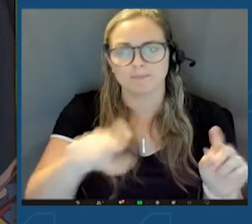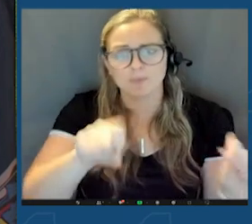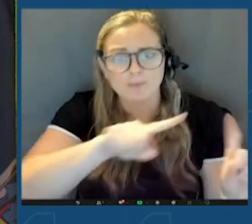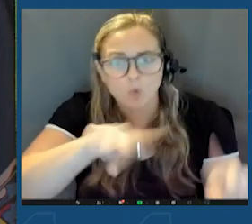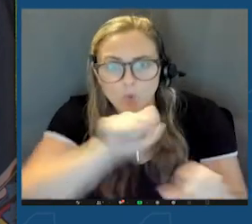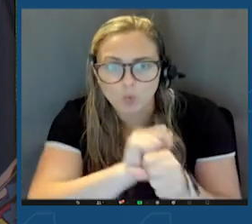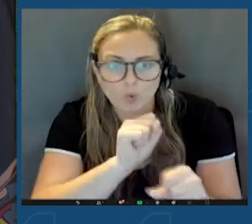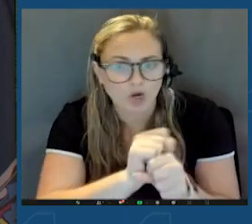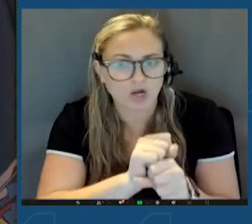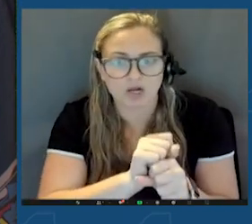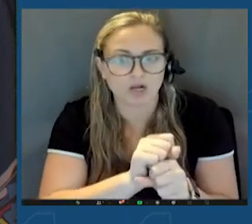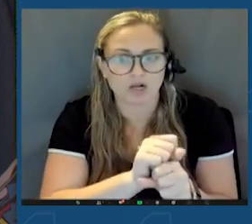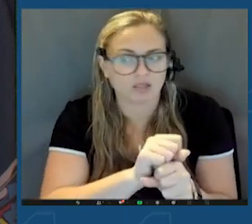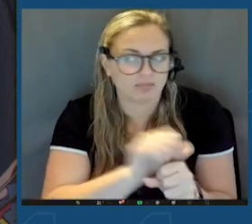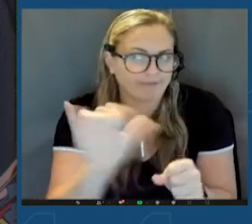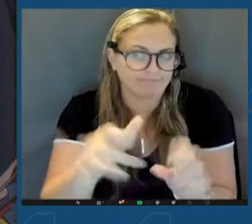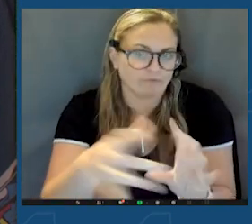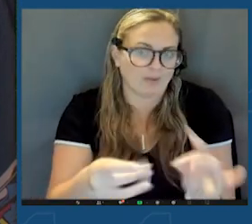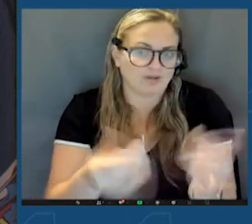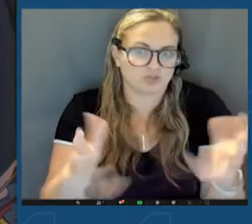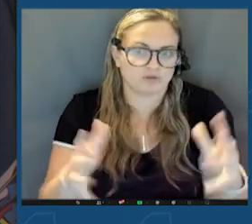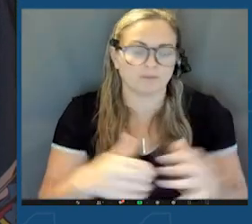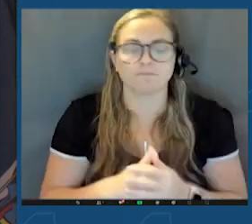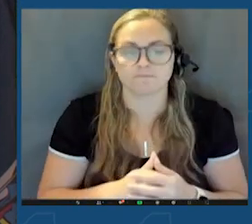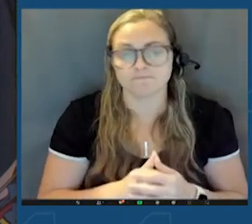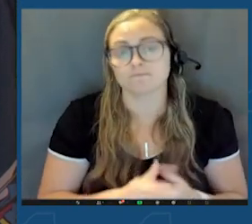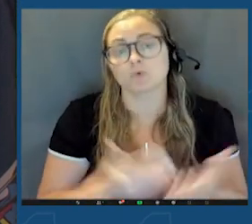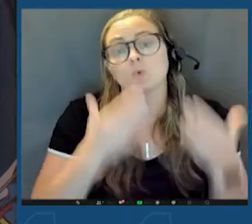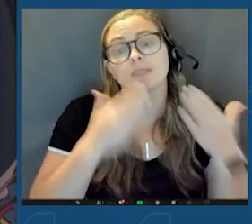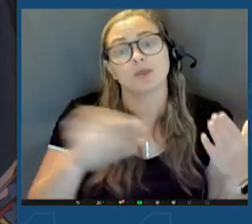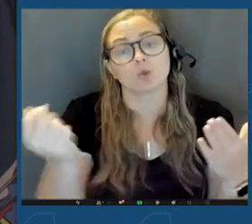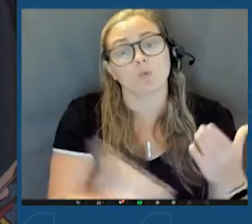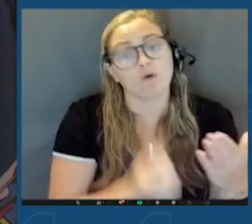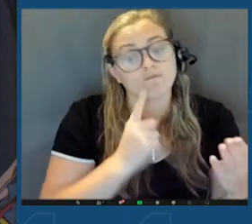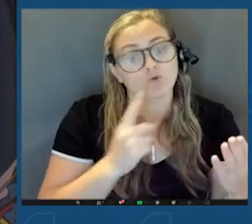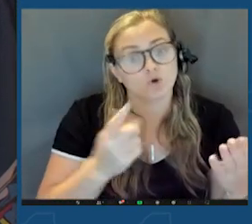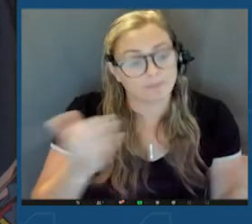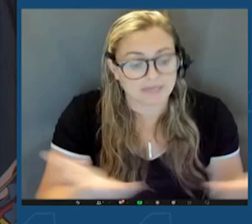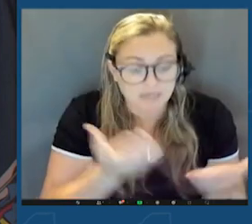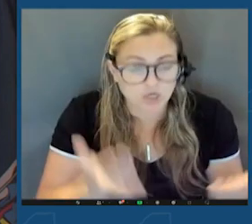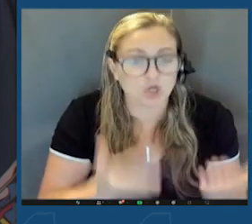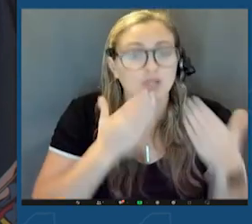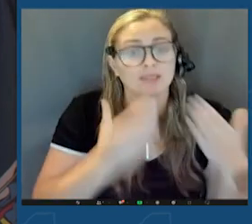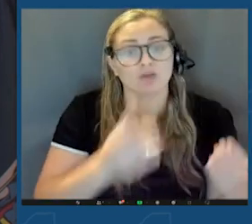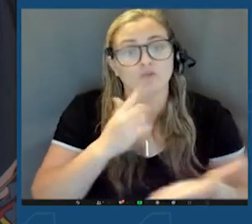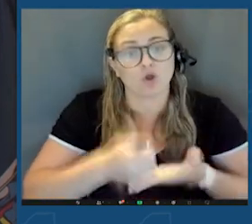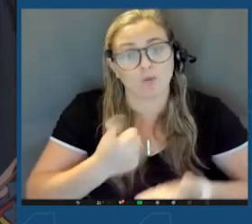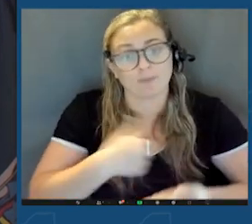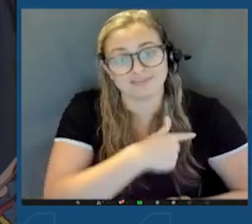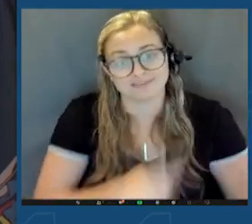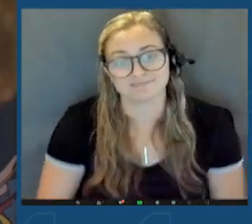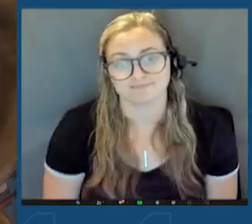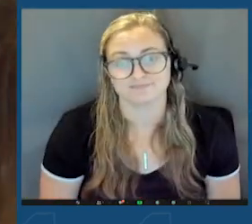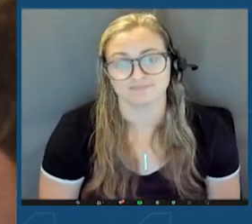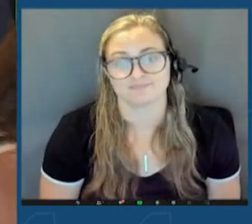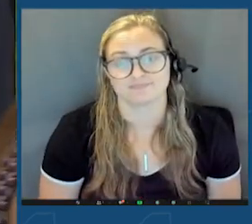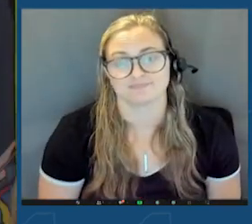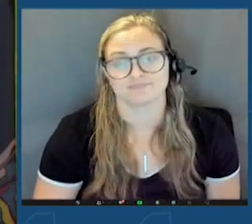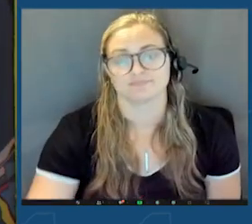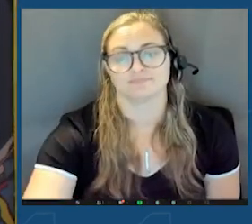as everyone has said. So again, I want to thank you all for being here, and thank you for helping us along the way.